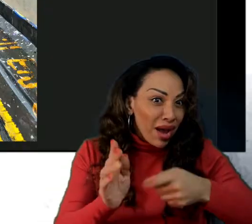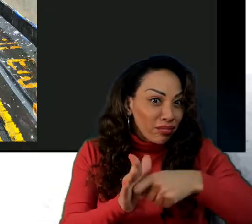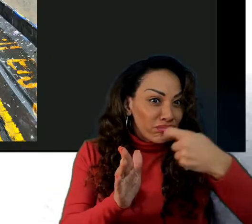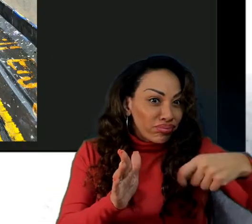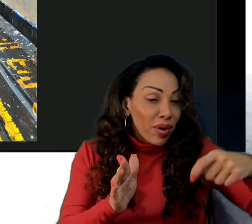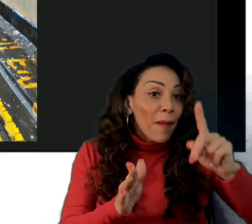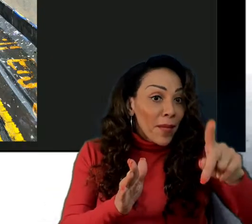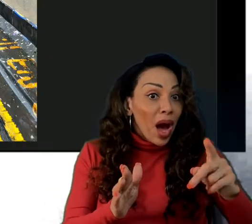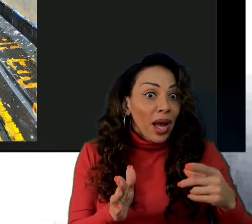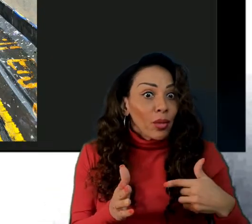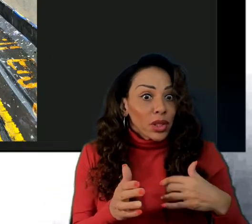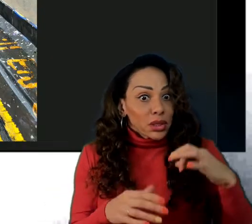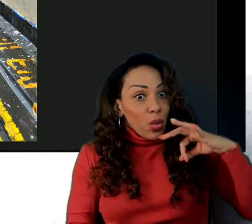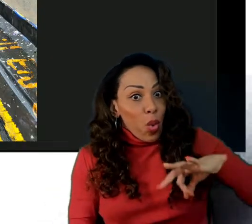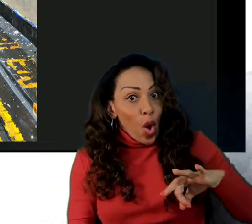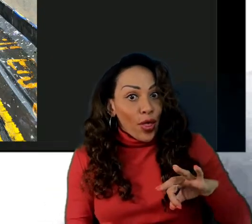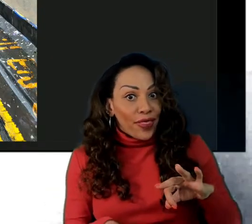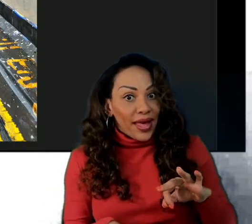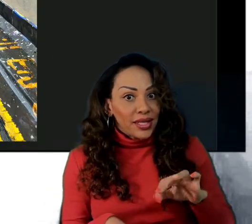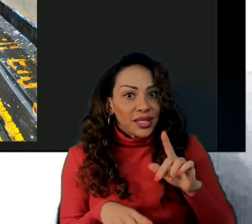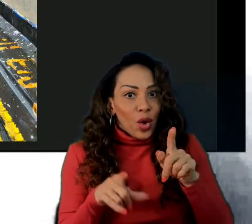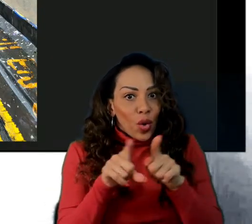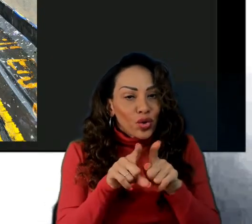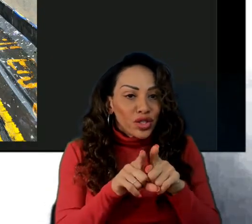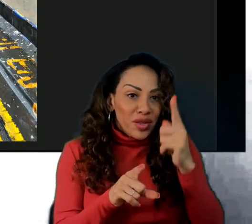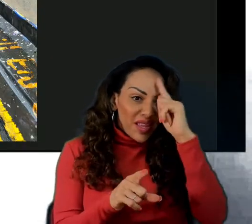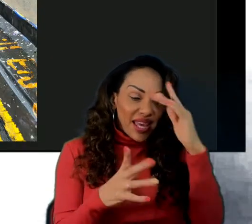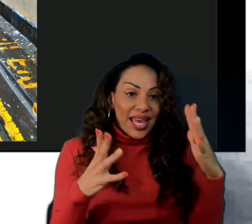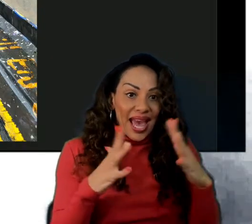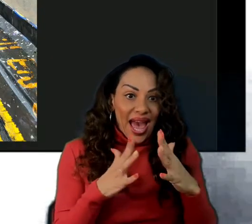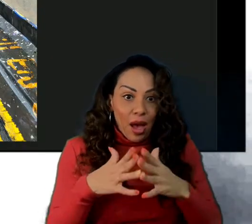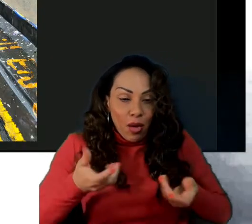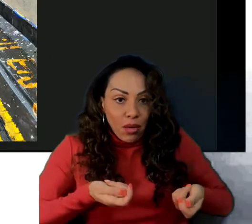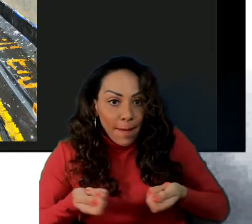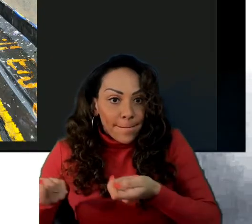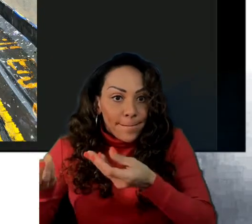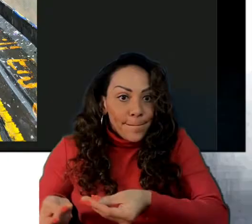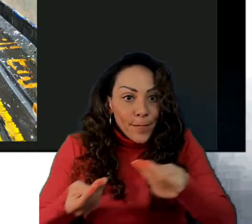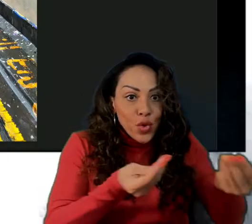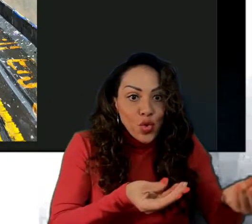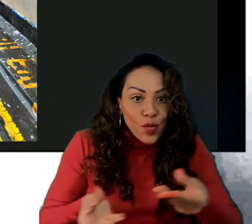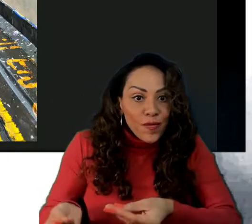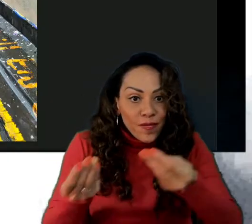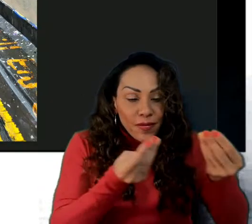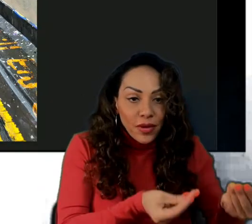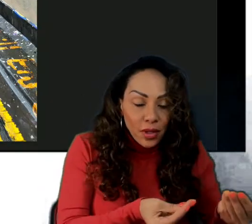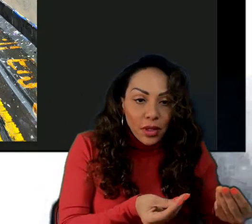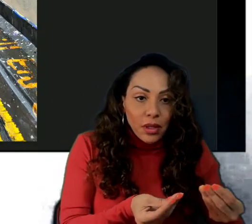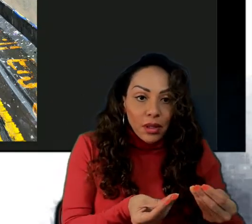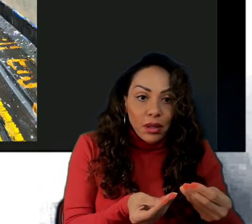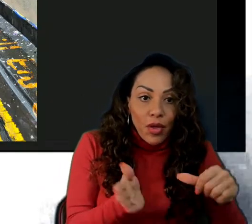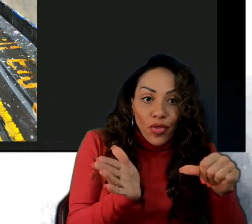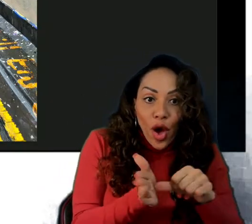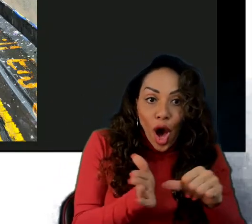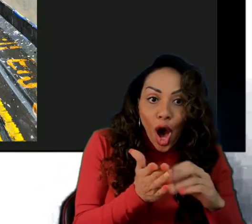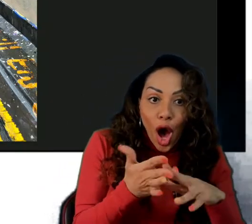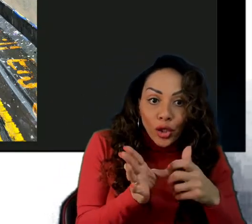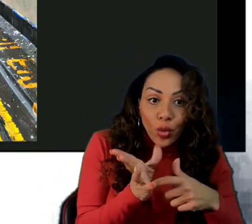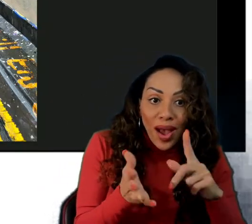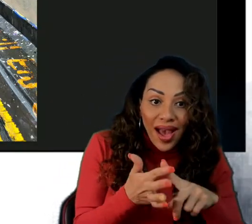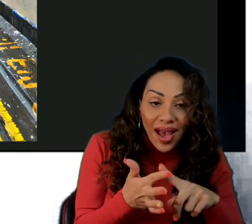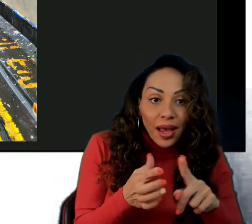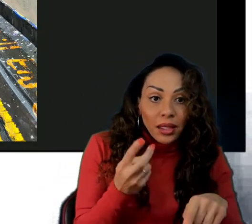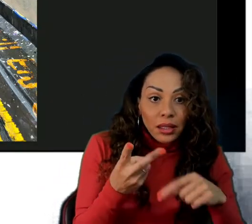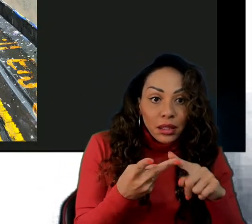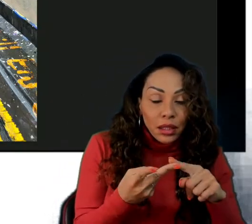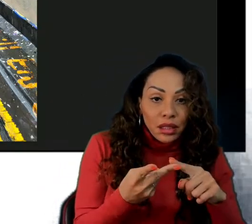was the logistics of just transporting not only all of the hardware, but the software, the algae itself as well, because